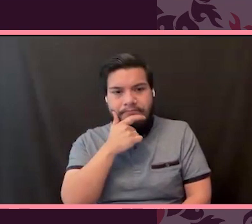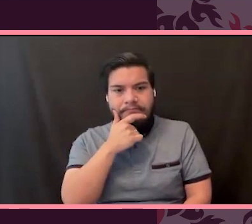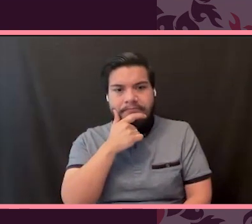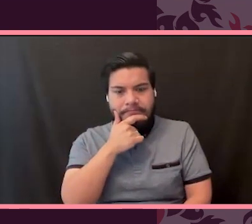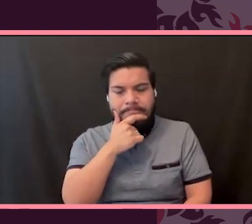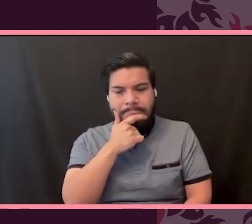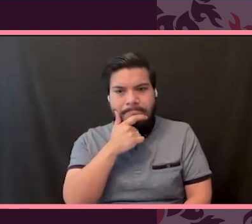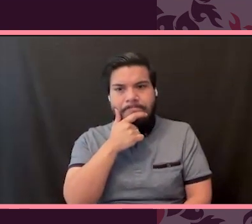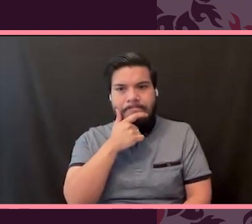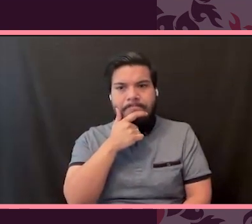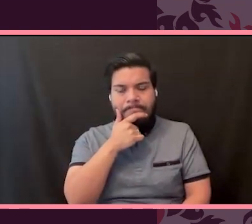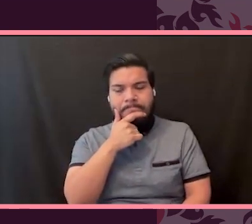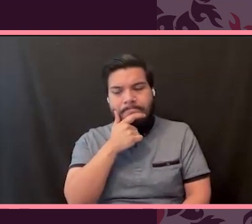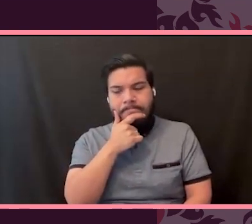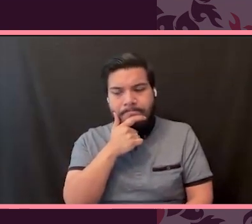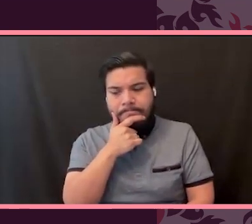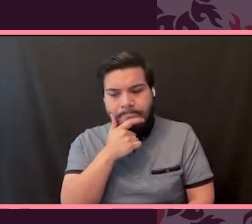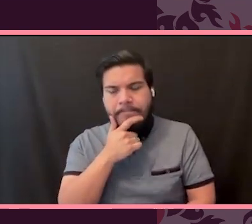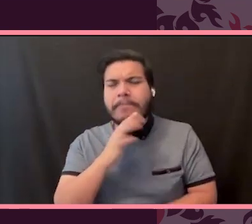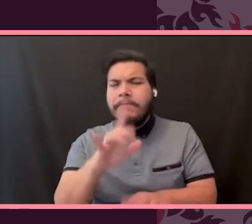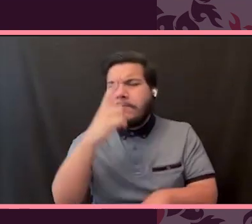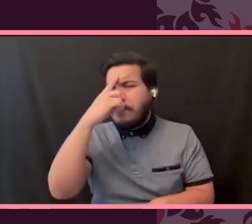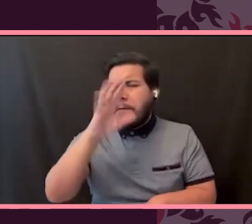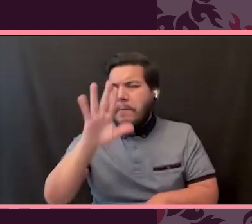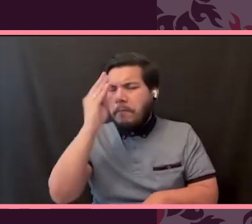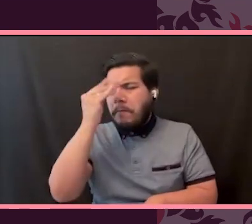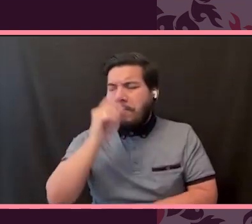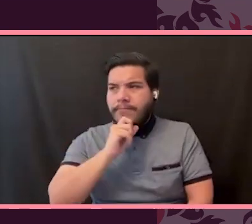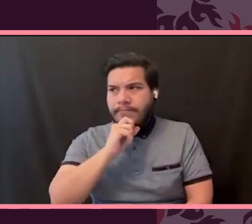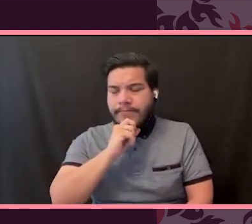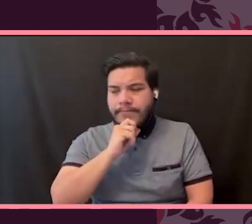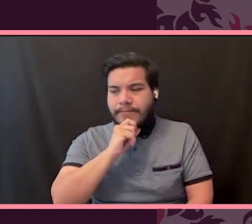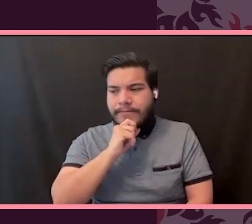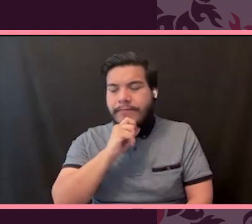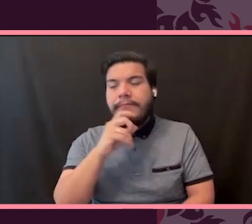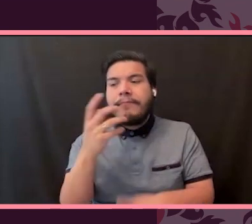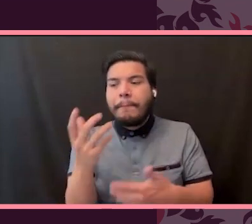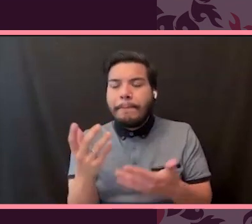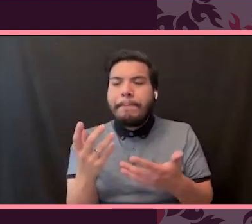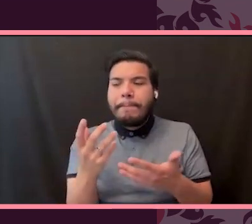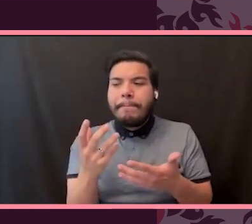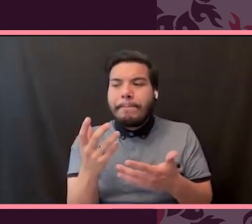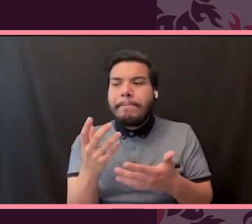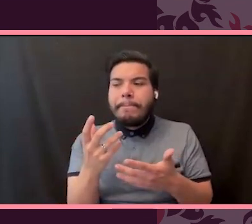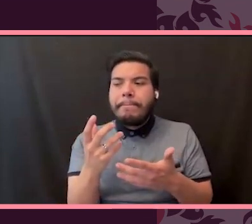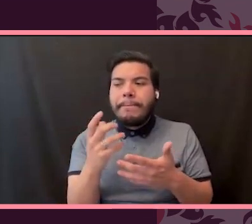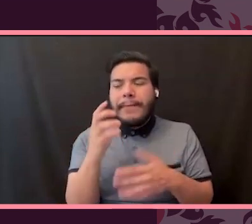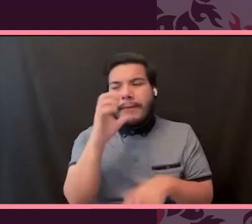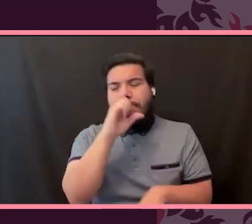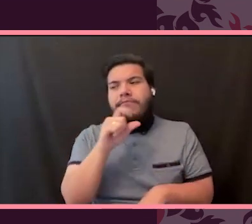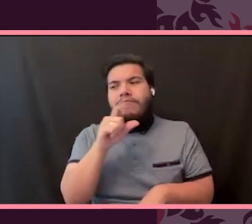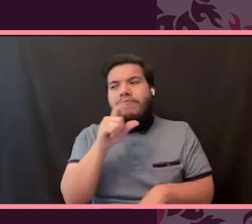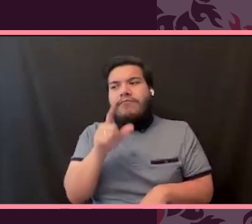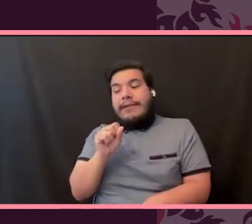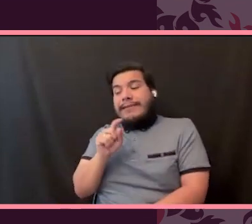Let me think, I guess. I suppose stimming could be defined